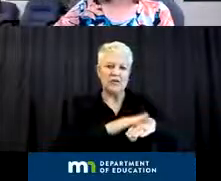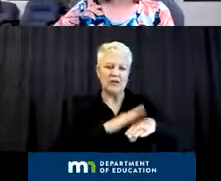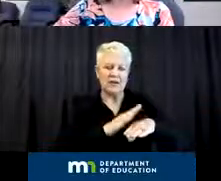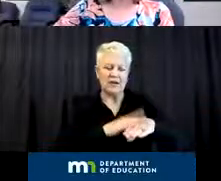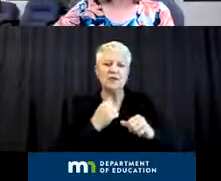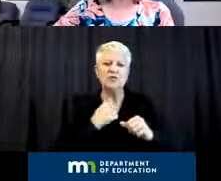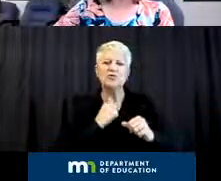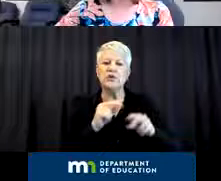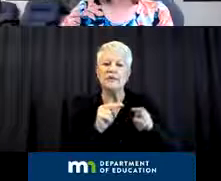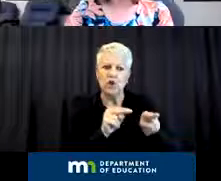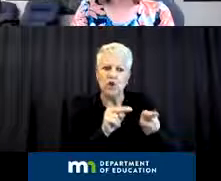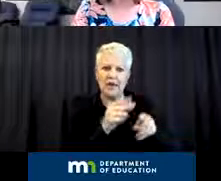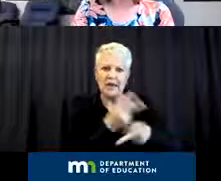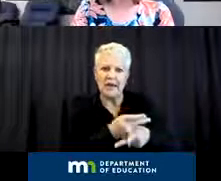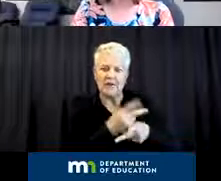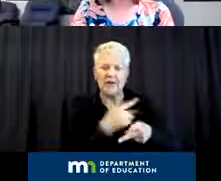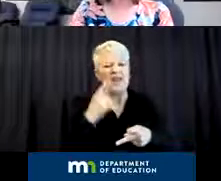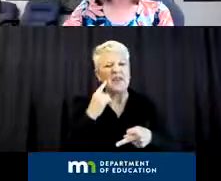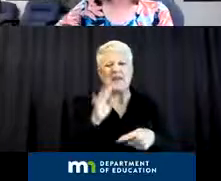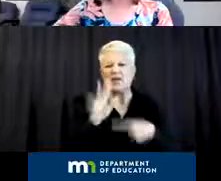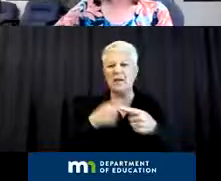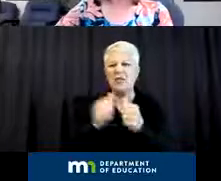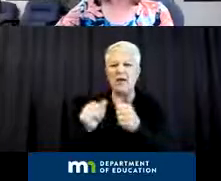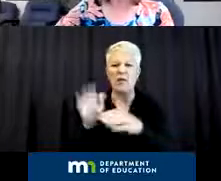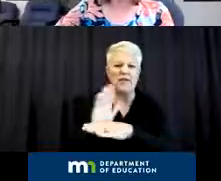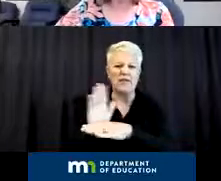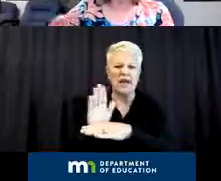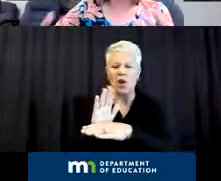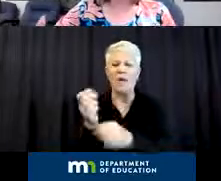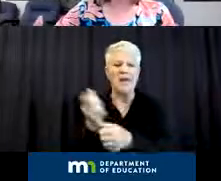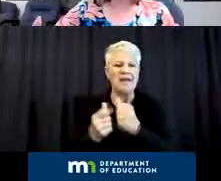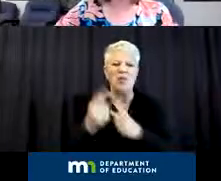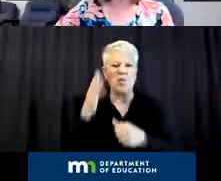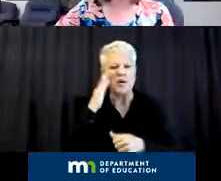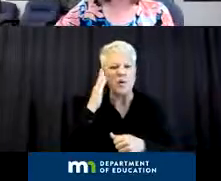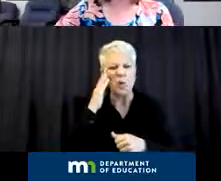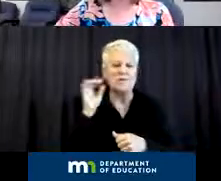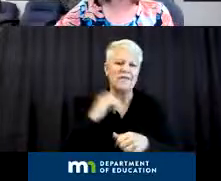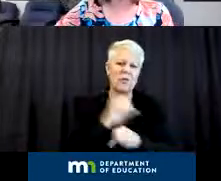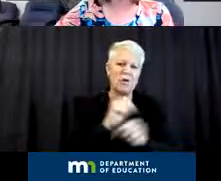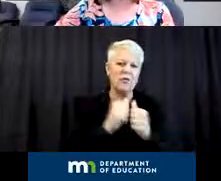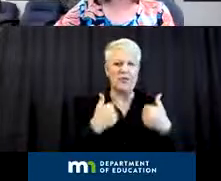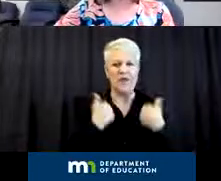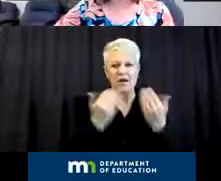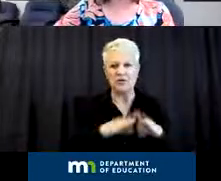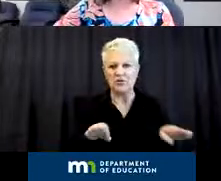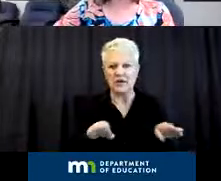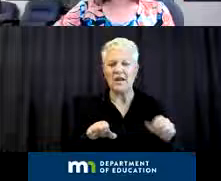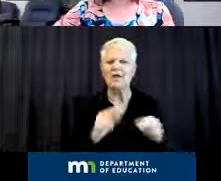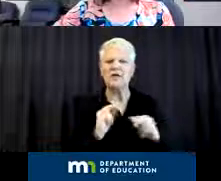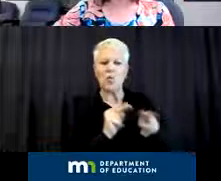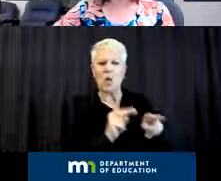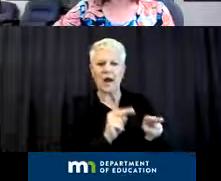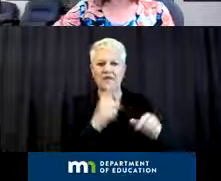to just look carefully. And I think they talked about this in the video, and everybody kind of knows if you're working with young children, to just watch